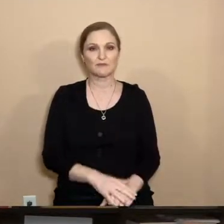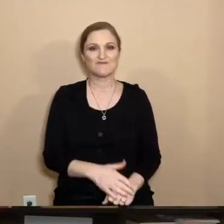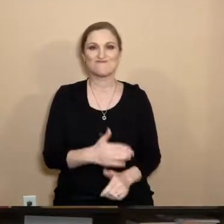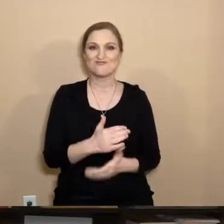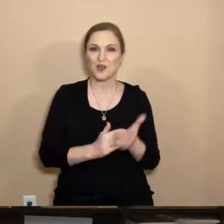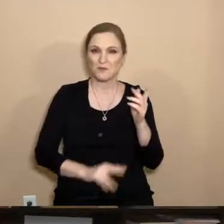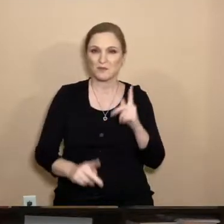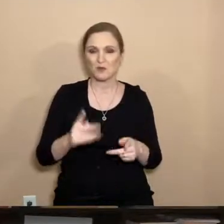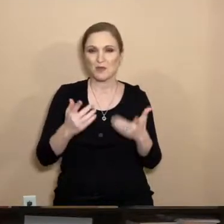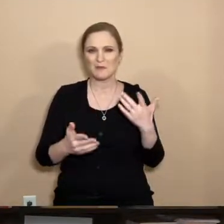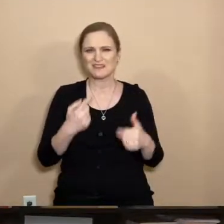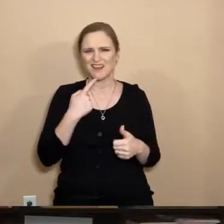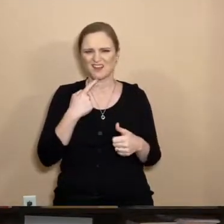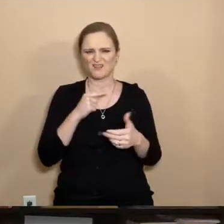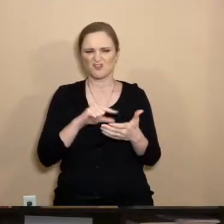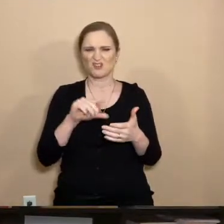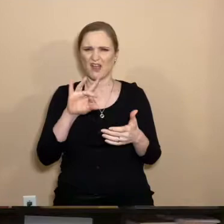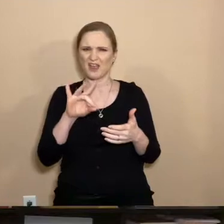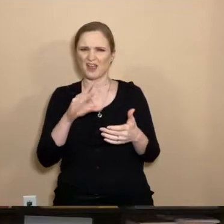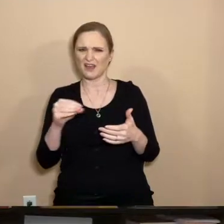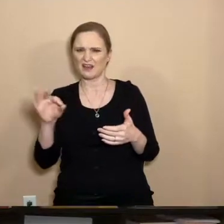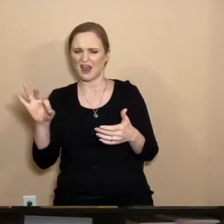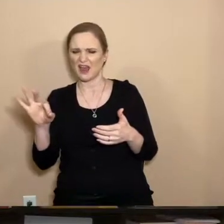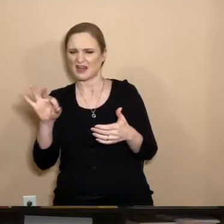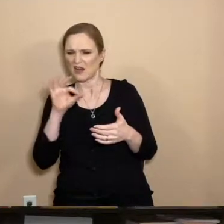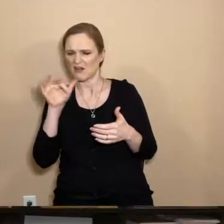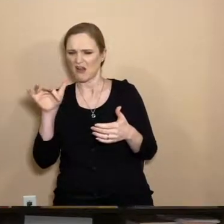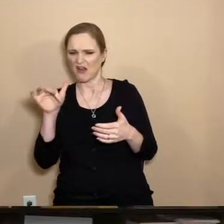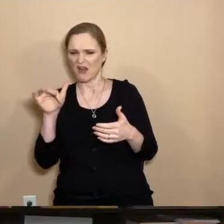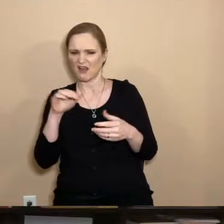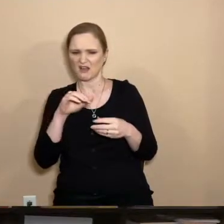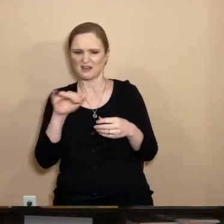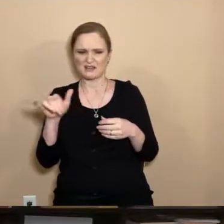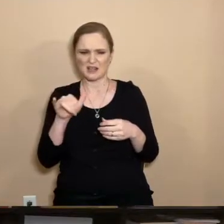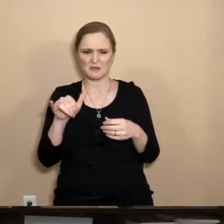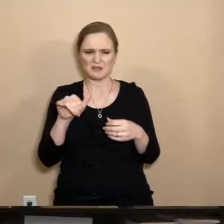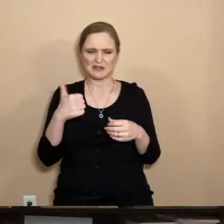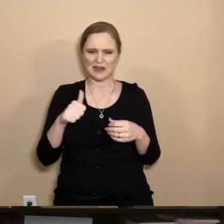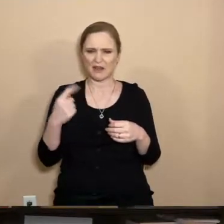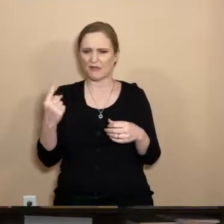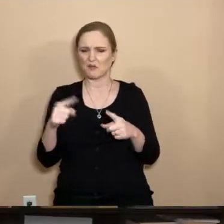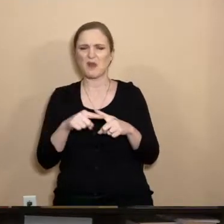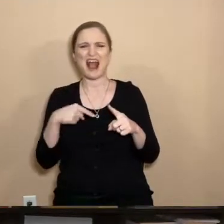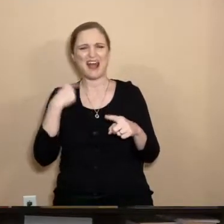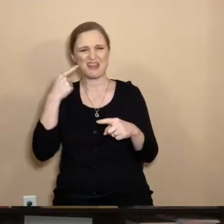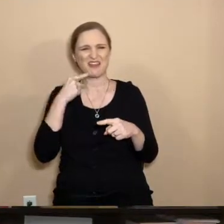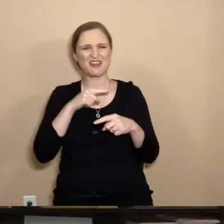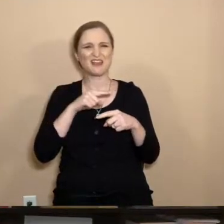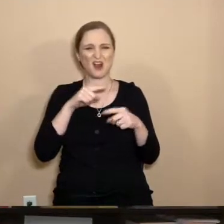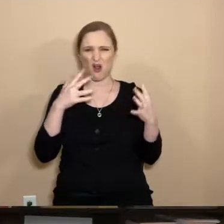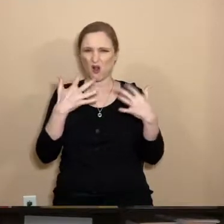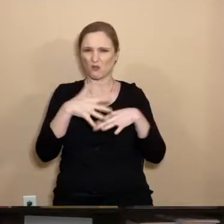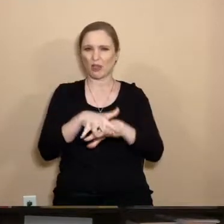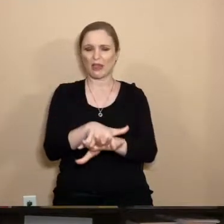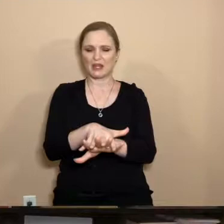even say, well, verses 8 and 9 don't have anything to do with verses 10 and 11. But I think they do. I think they're all related. And I think